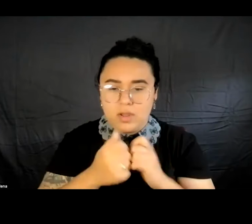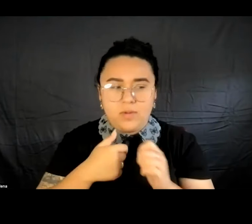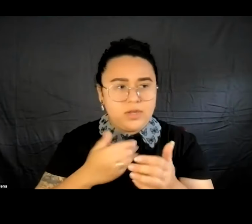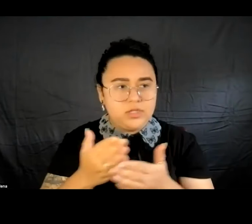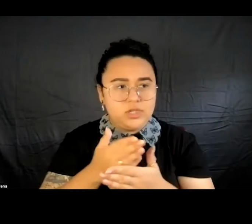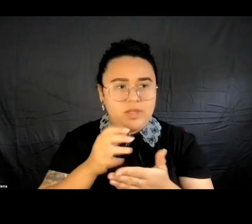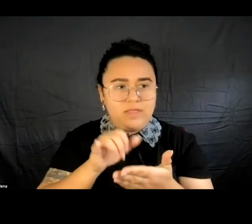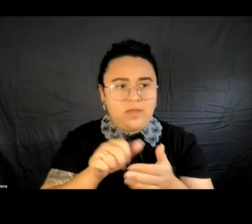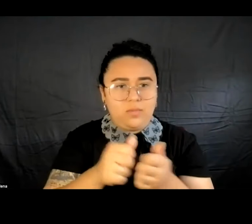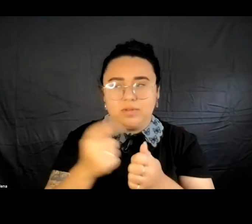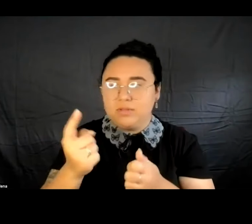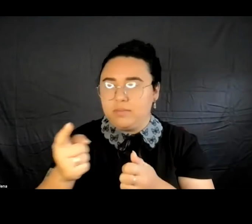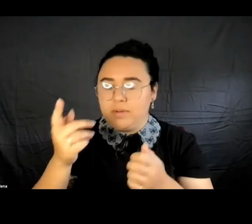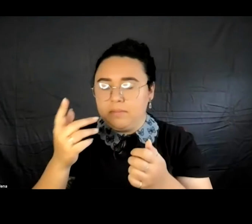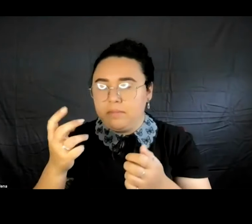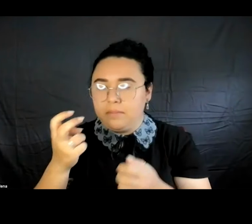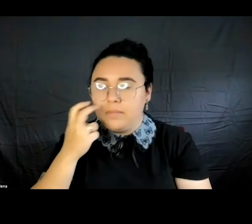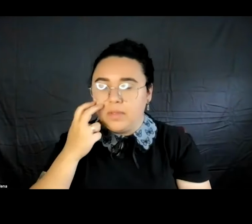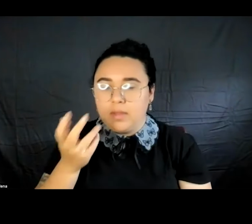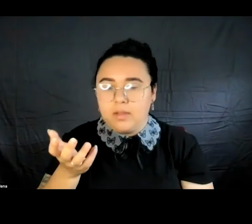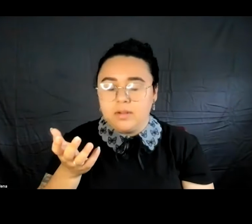with someone that is blind, with someone